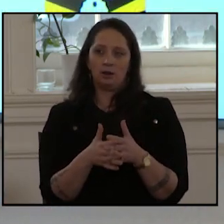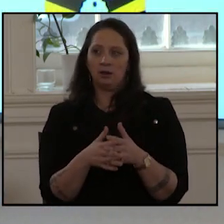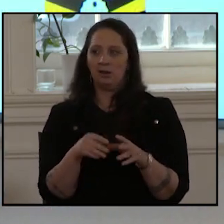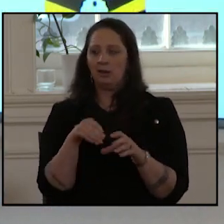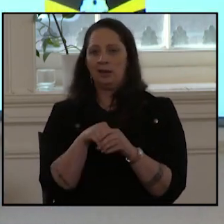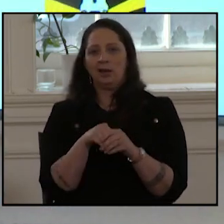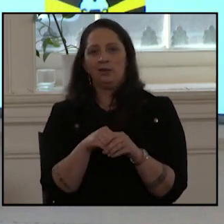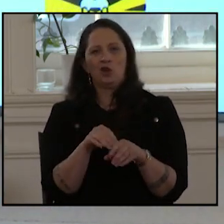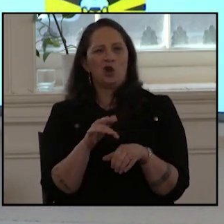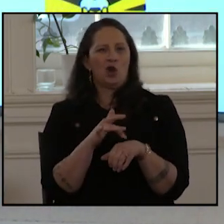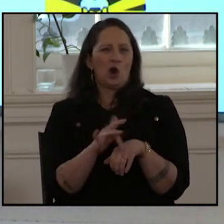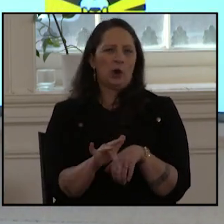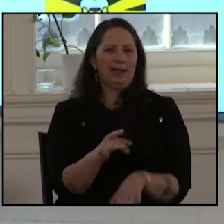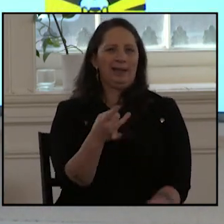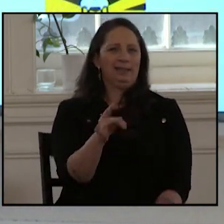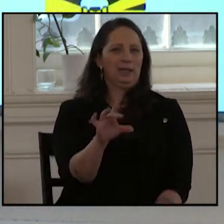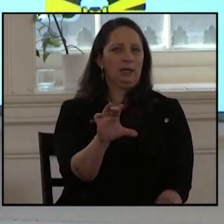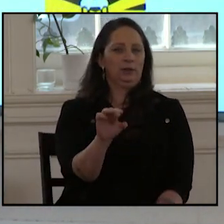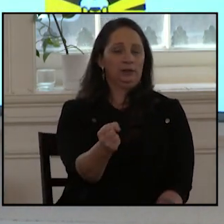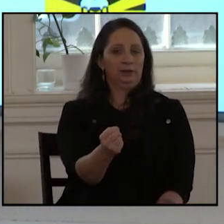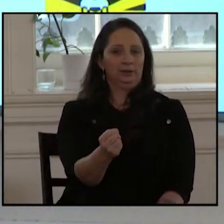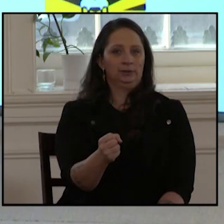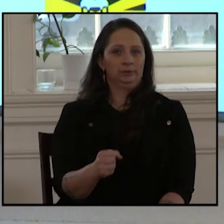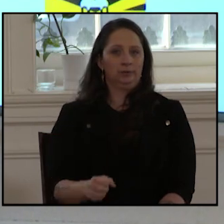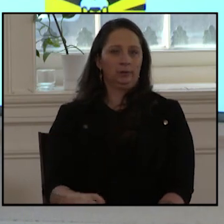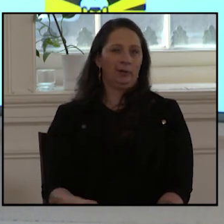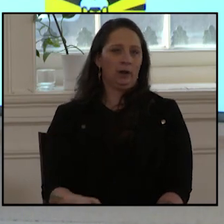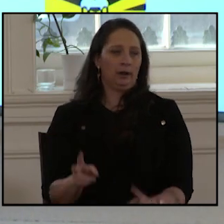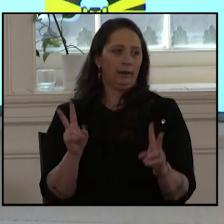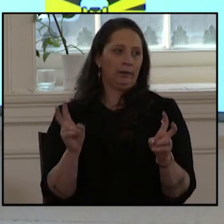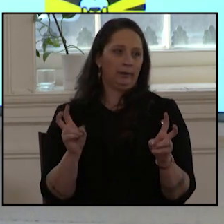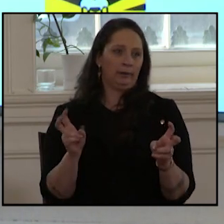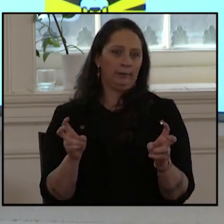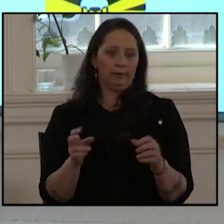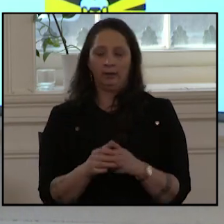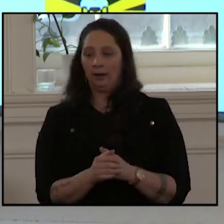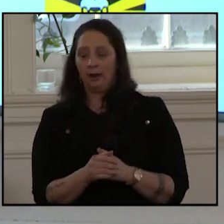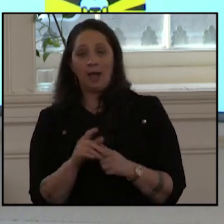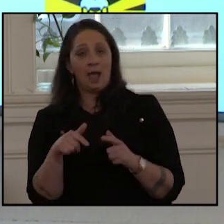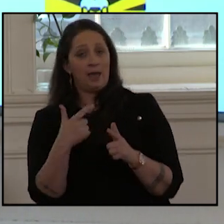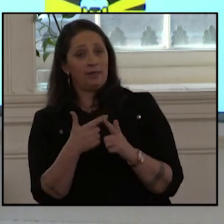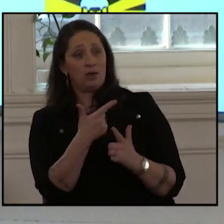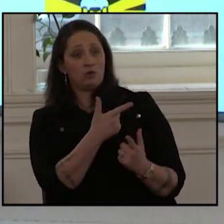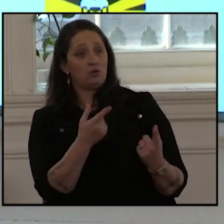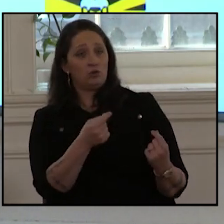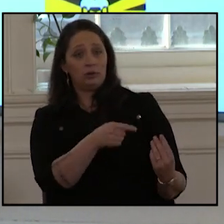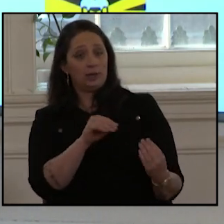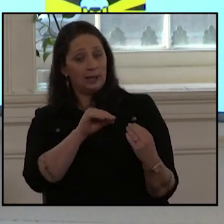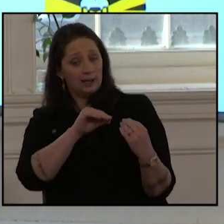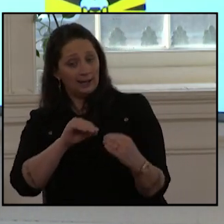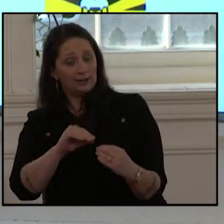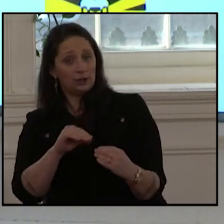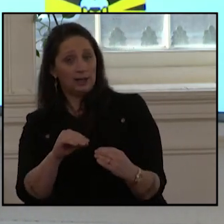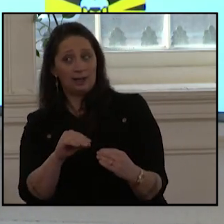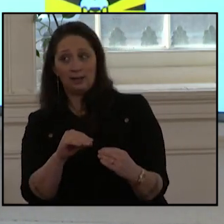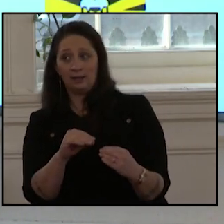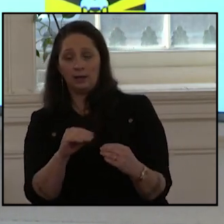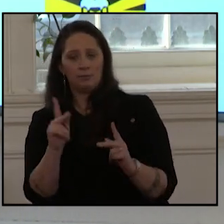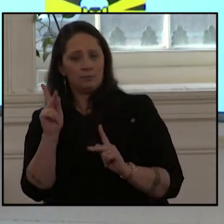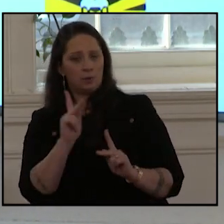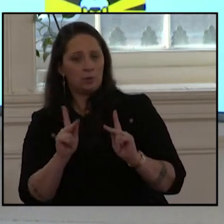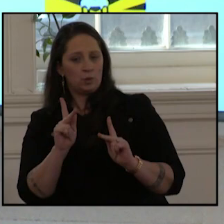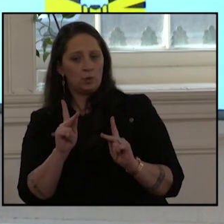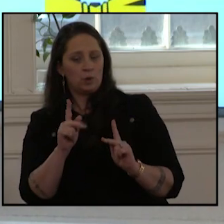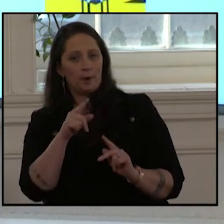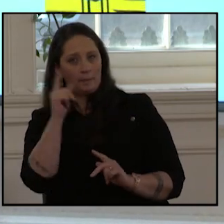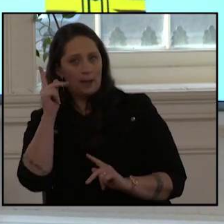early in the 1800s. And they educated the folks, the